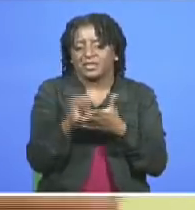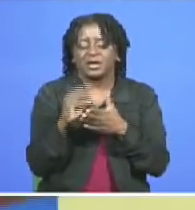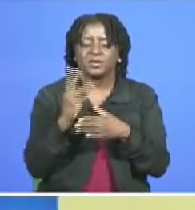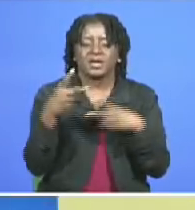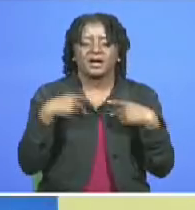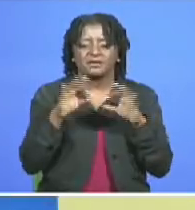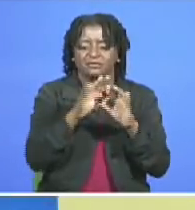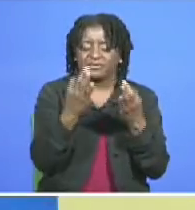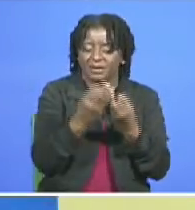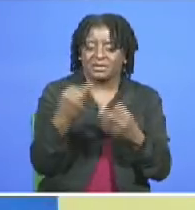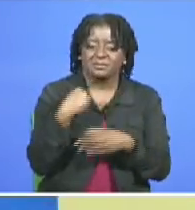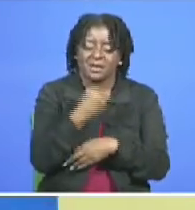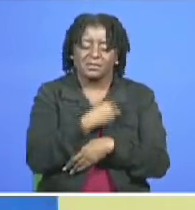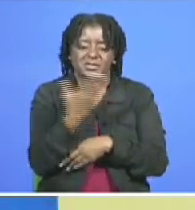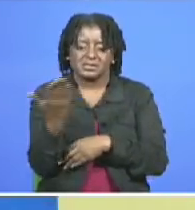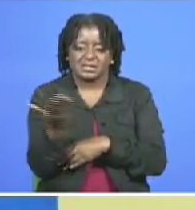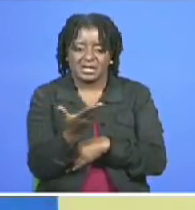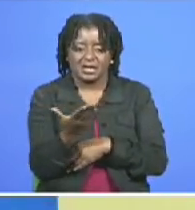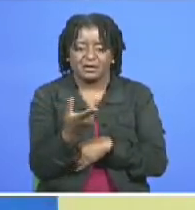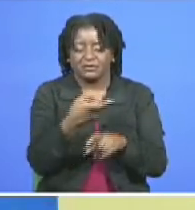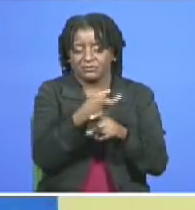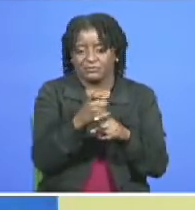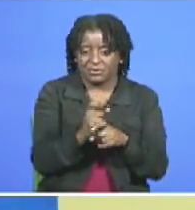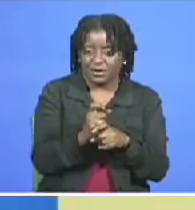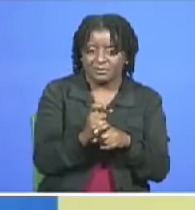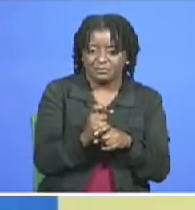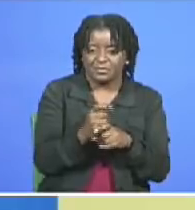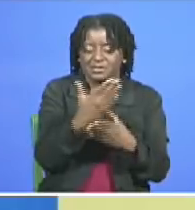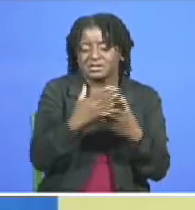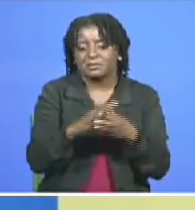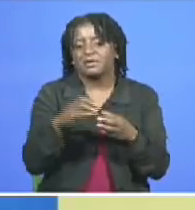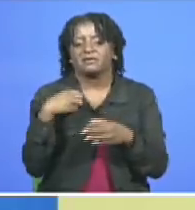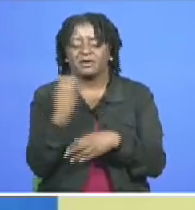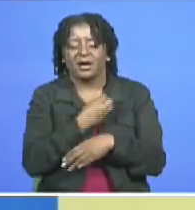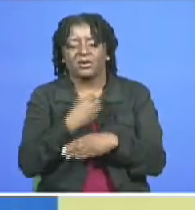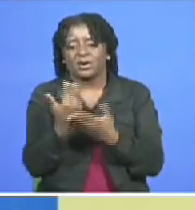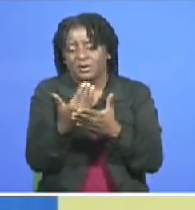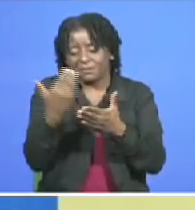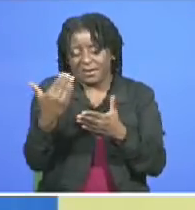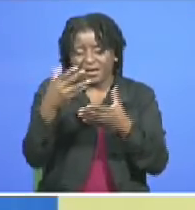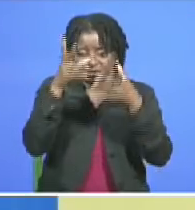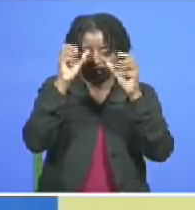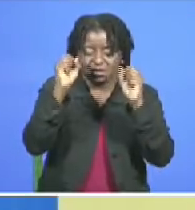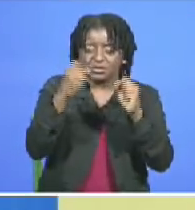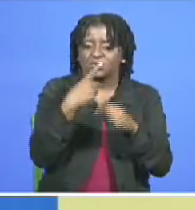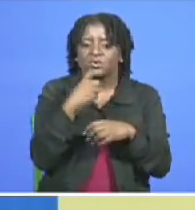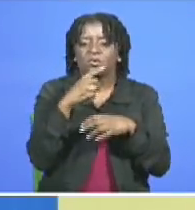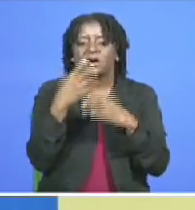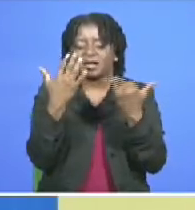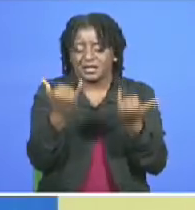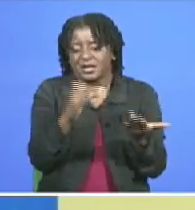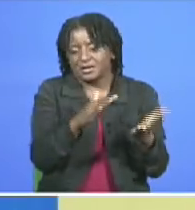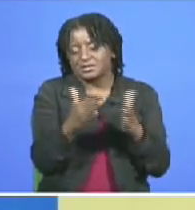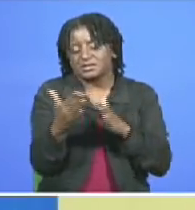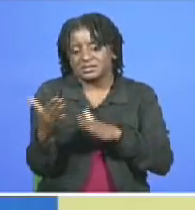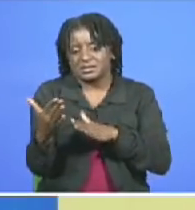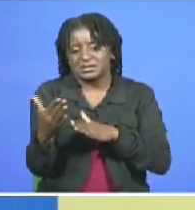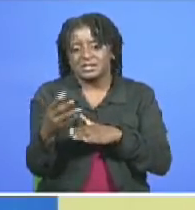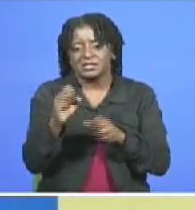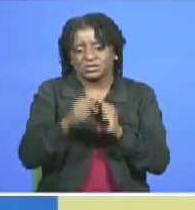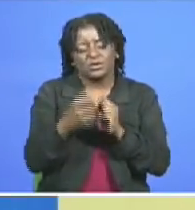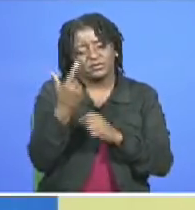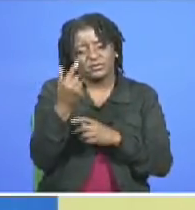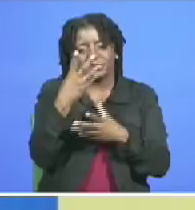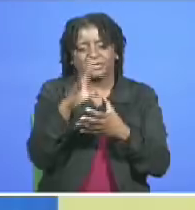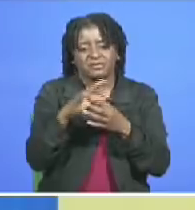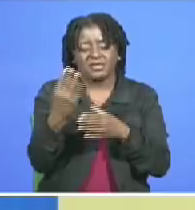have family members here from some of our past presidents who are now deceased. And so a few